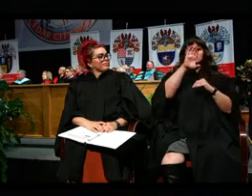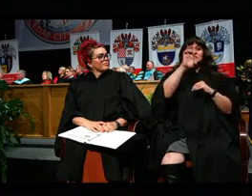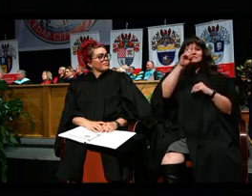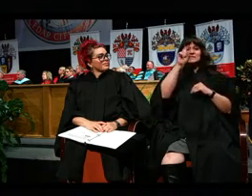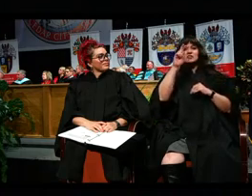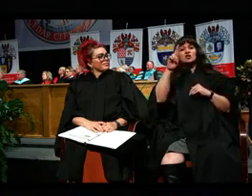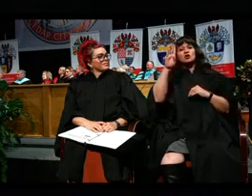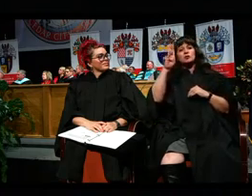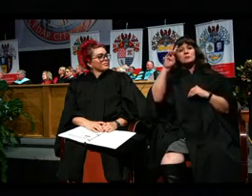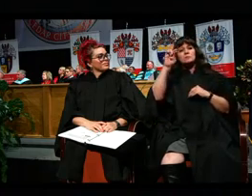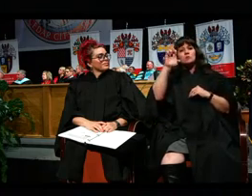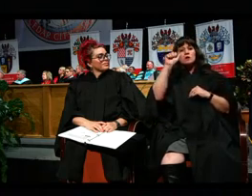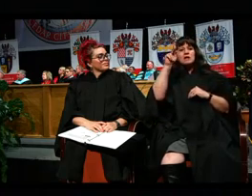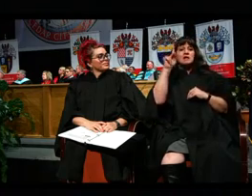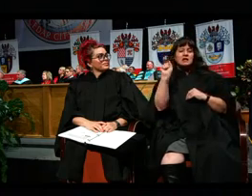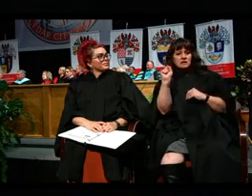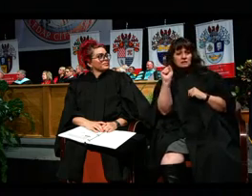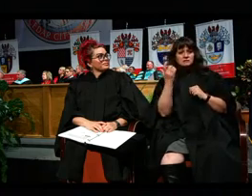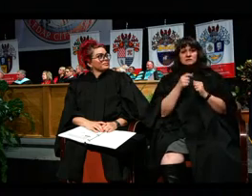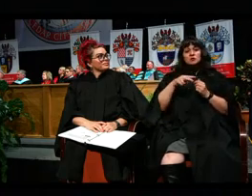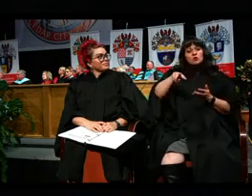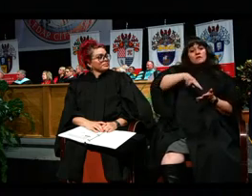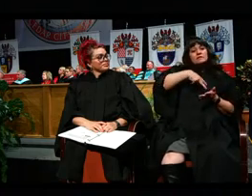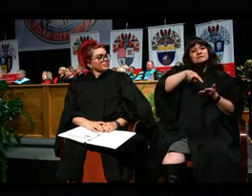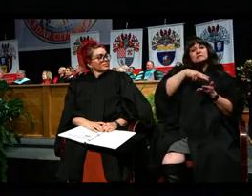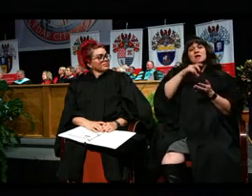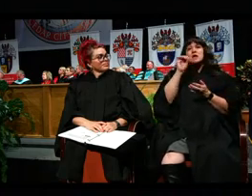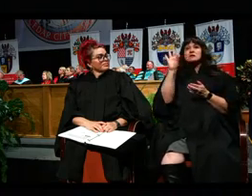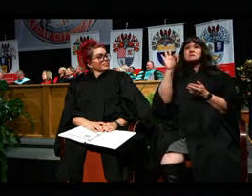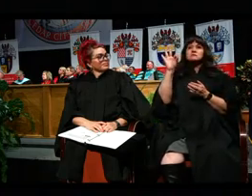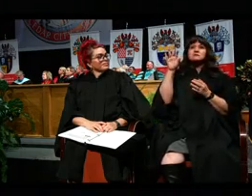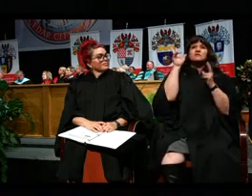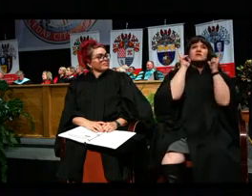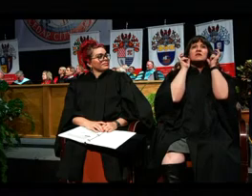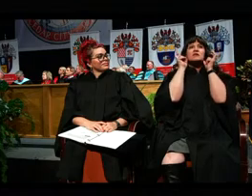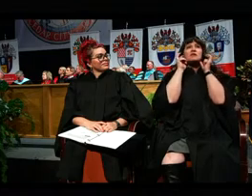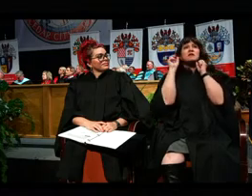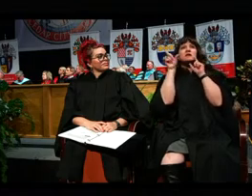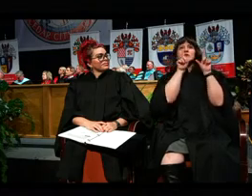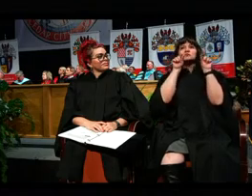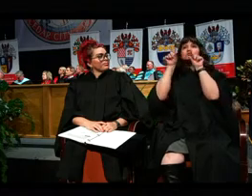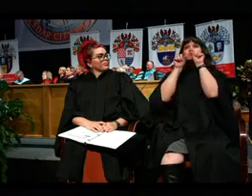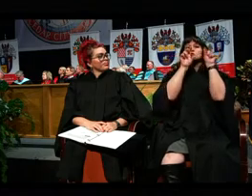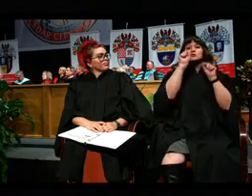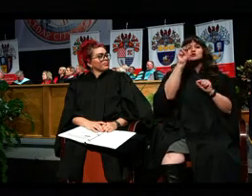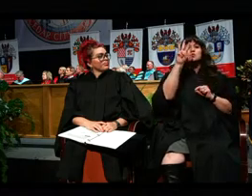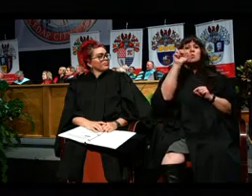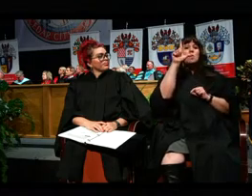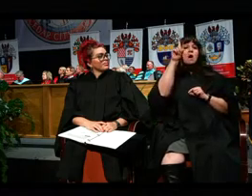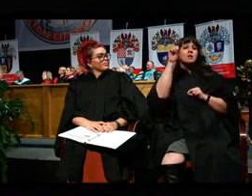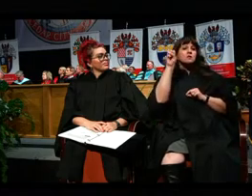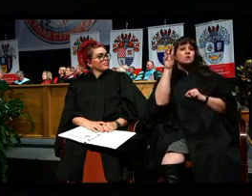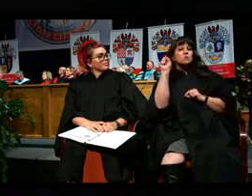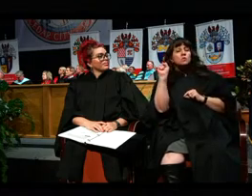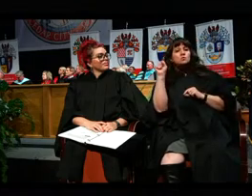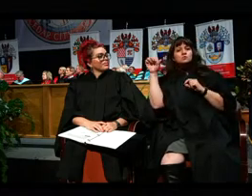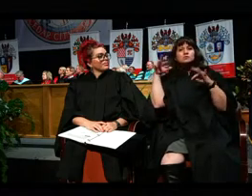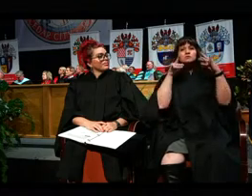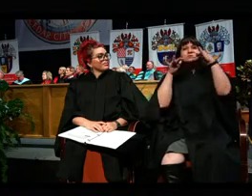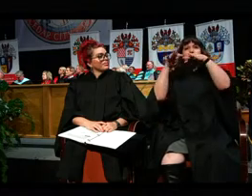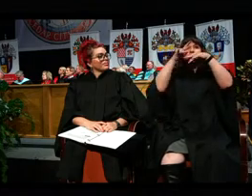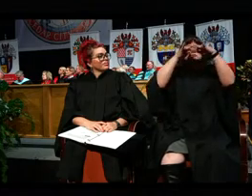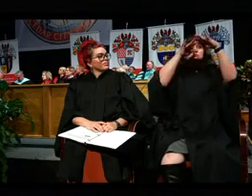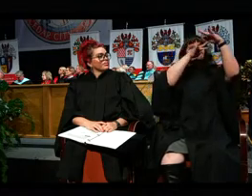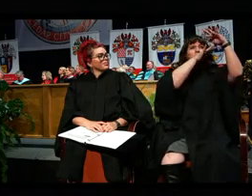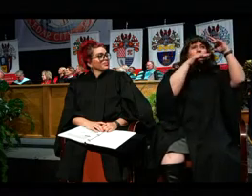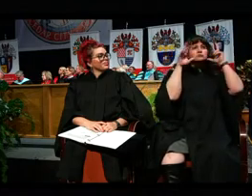the dance of whistling swallows swooping over the escarpment.